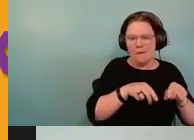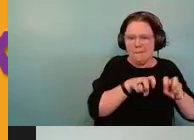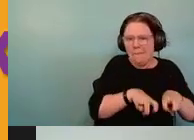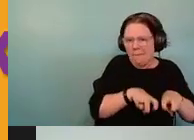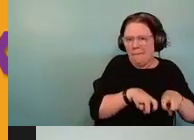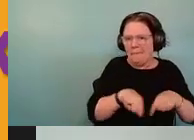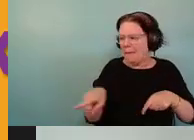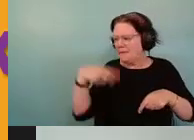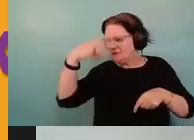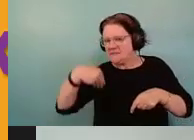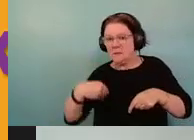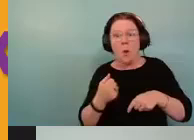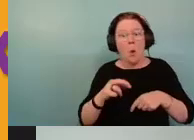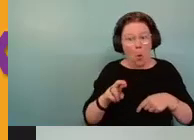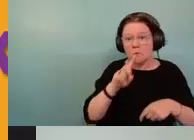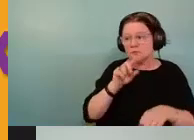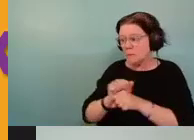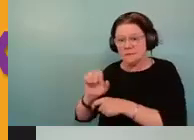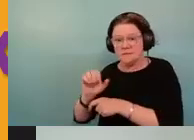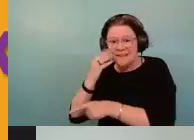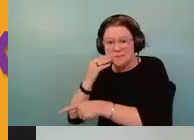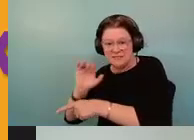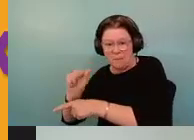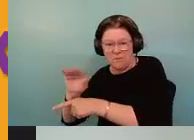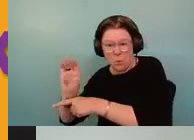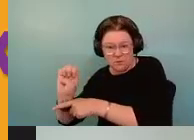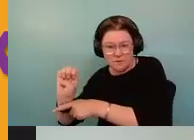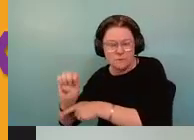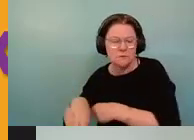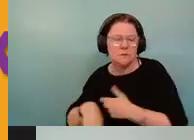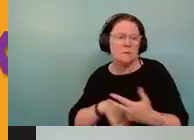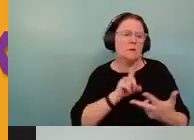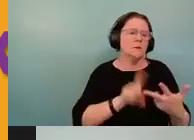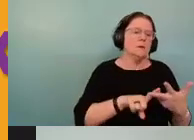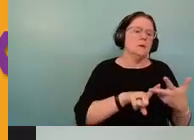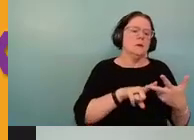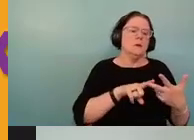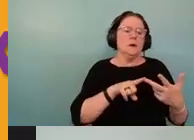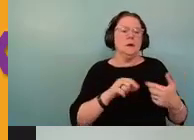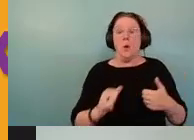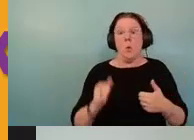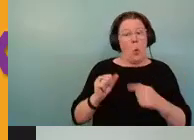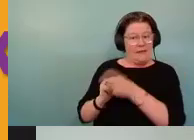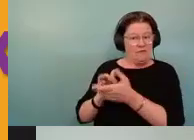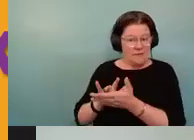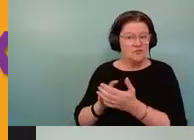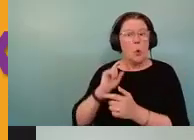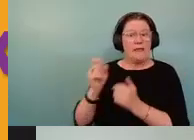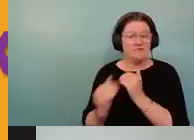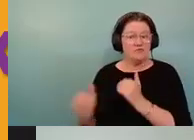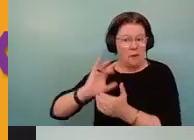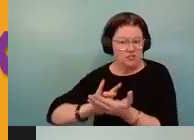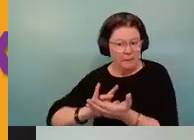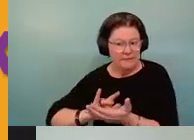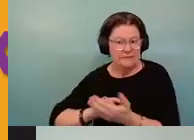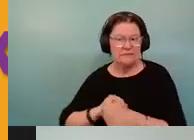or abuse them possibly. Um, Denying medication and then reporting that the person